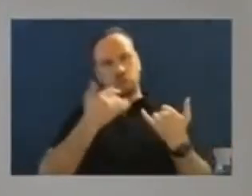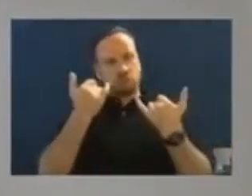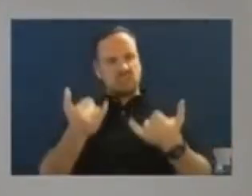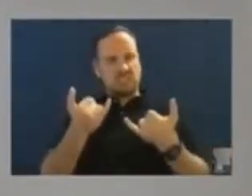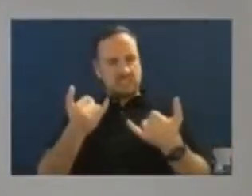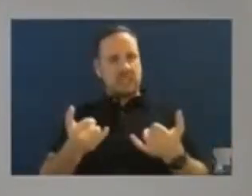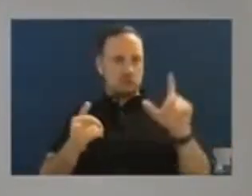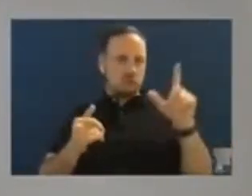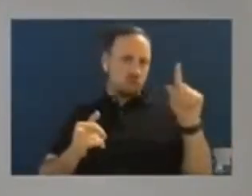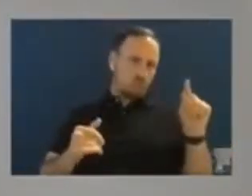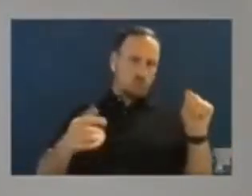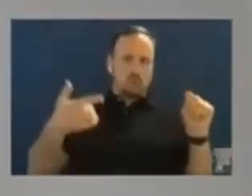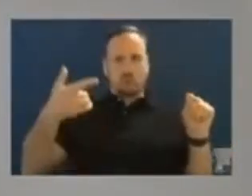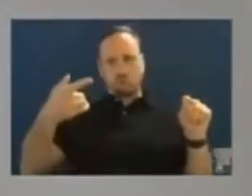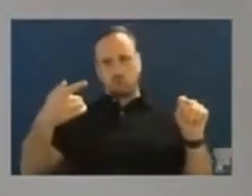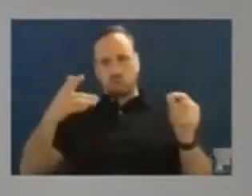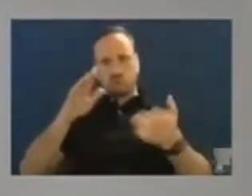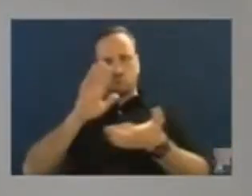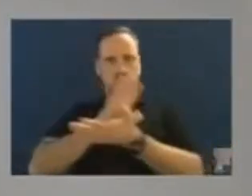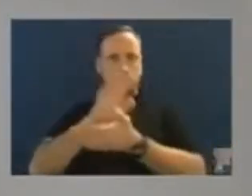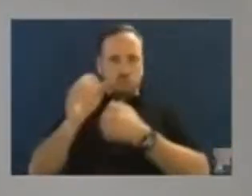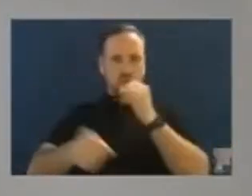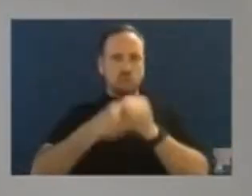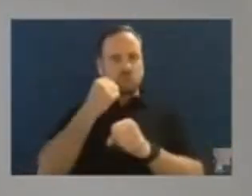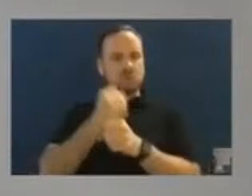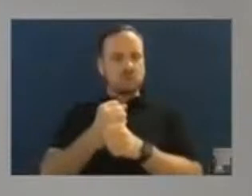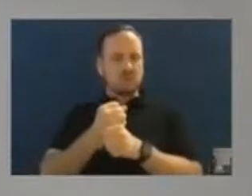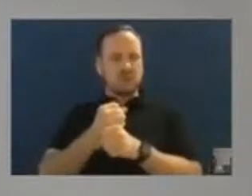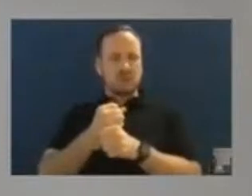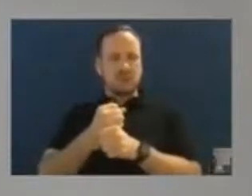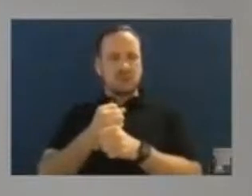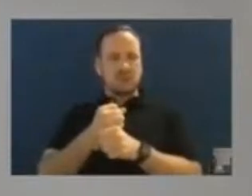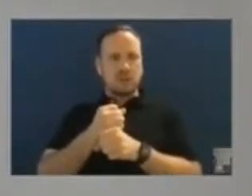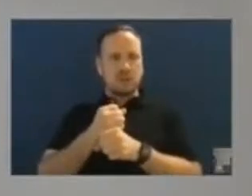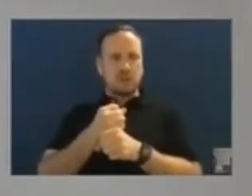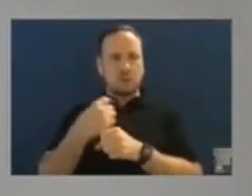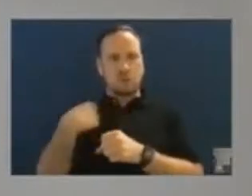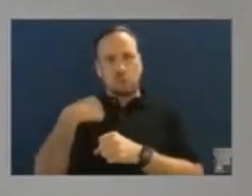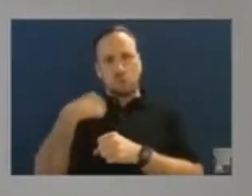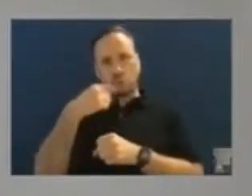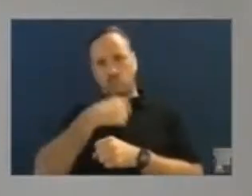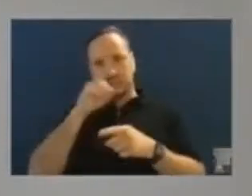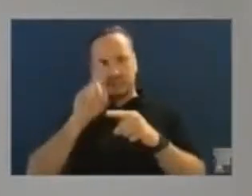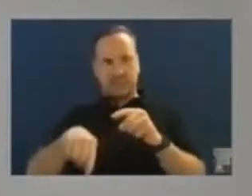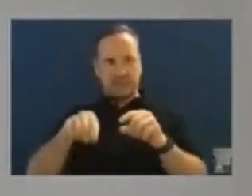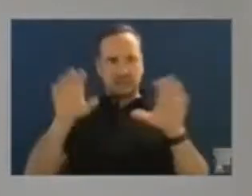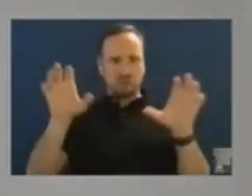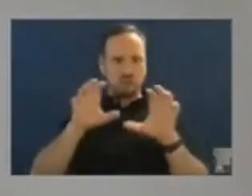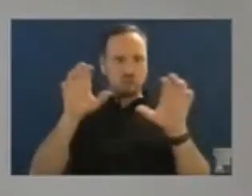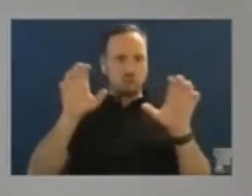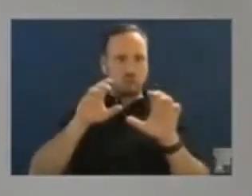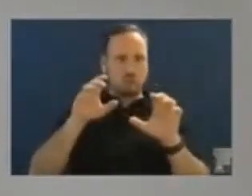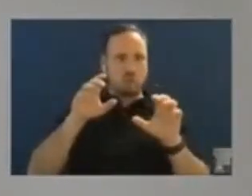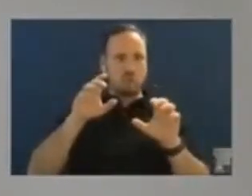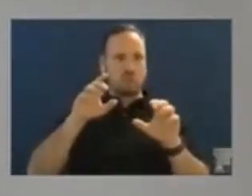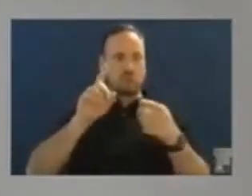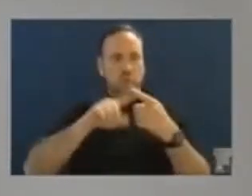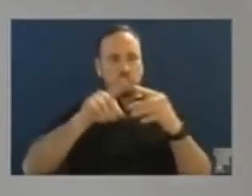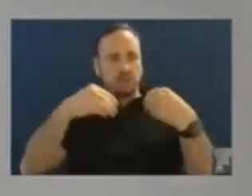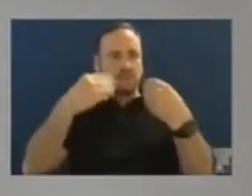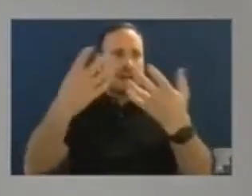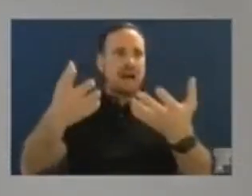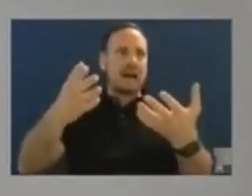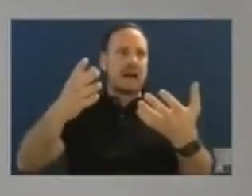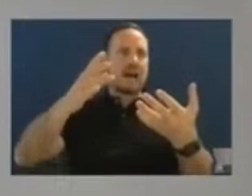can't pursue a way to get any of these air units that could provide an outside airflow, I think that